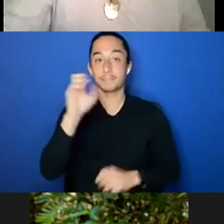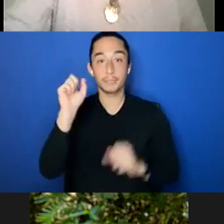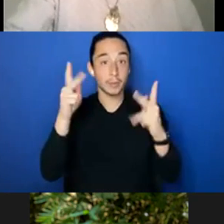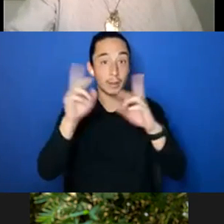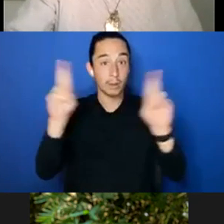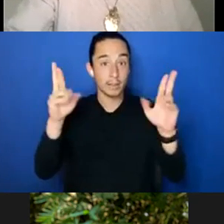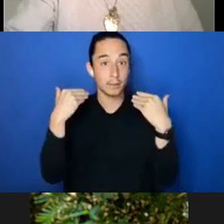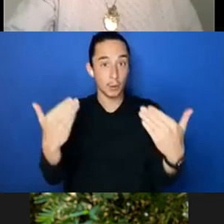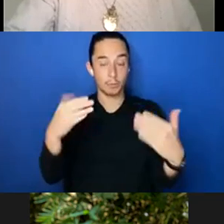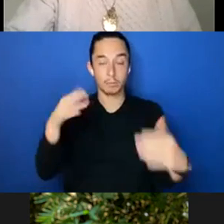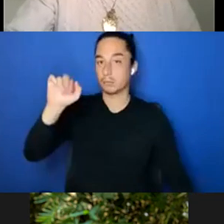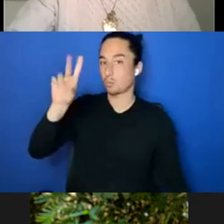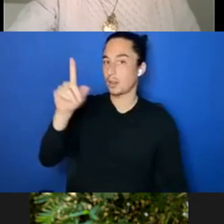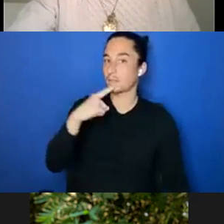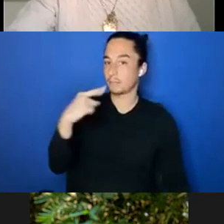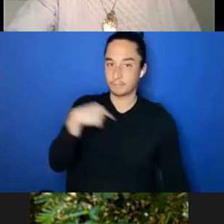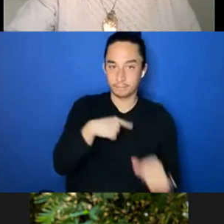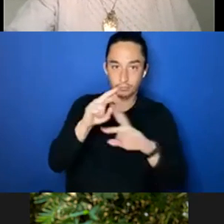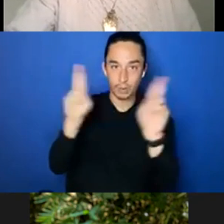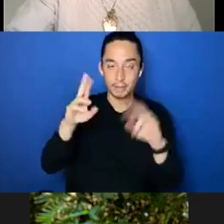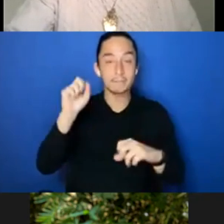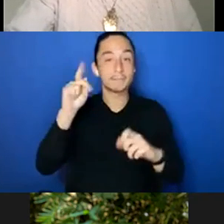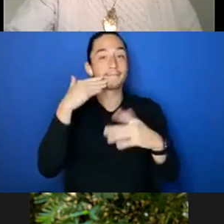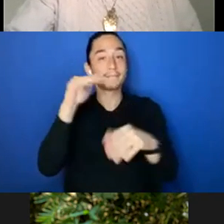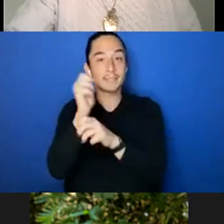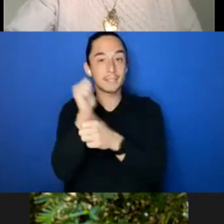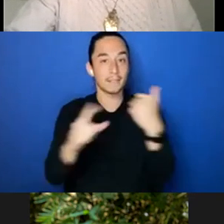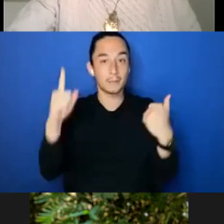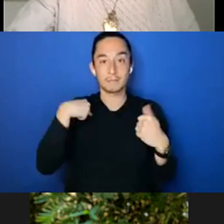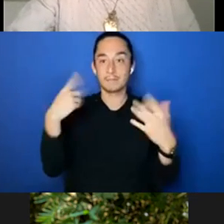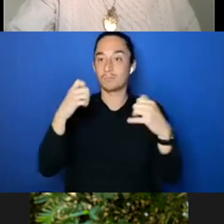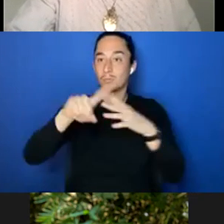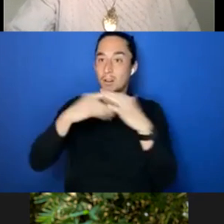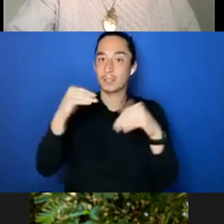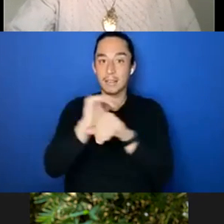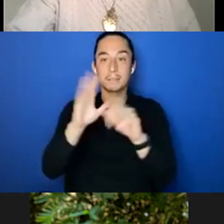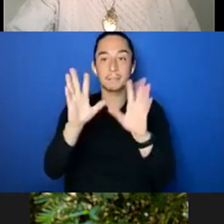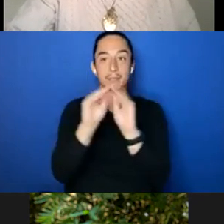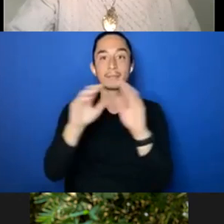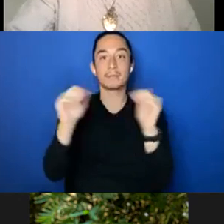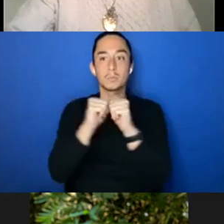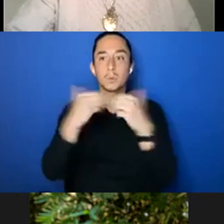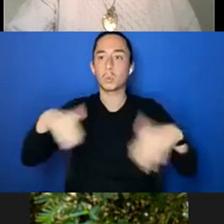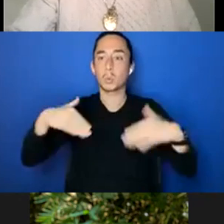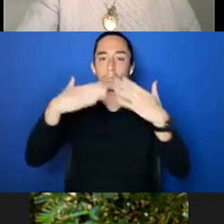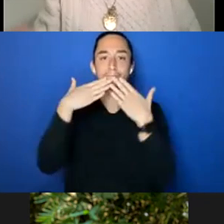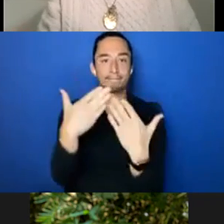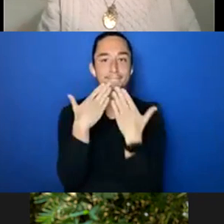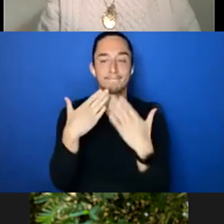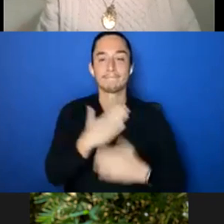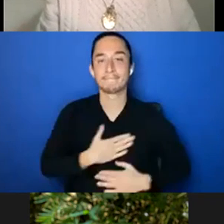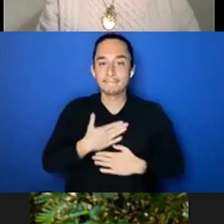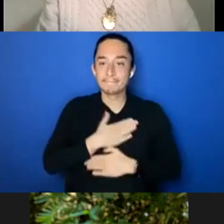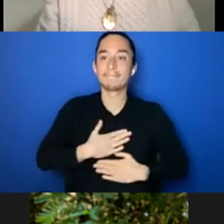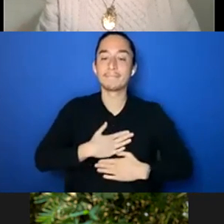We're ready. All right, good evening, everyone. I'd just like to start tonight's meeting with a deep sense of gratitude and thanks. First